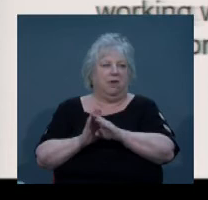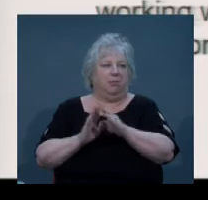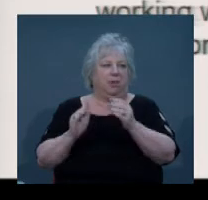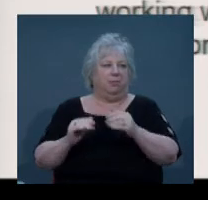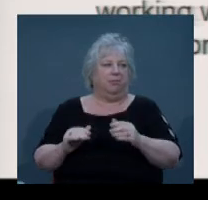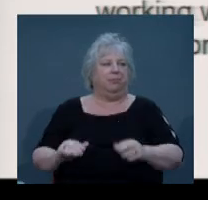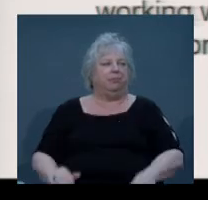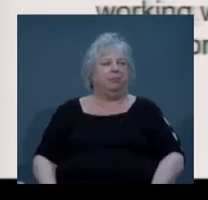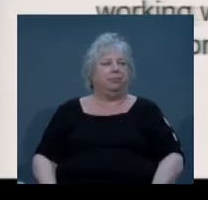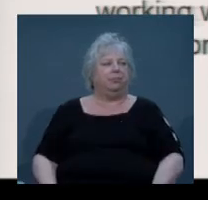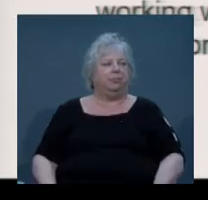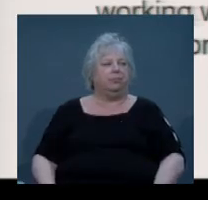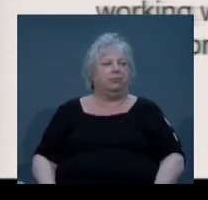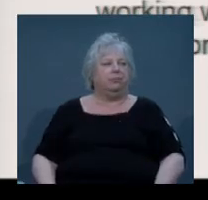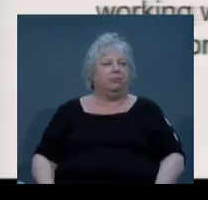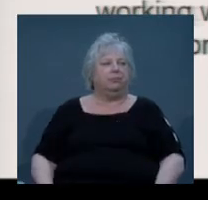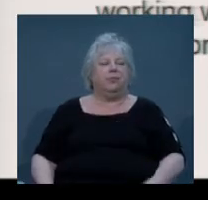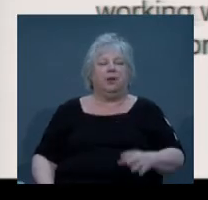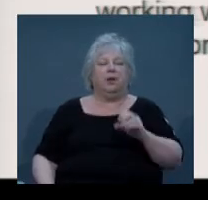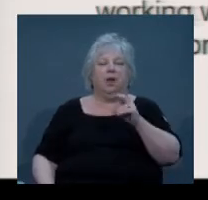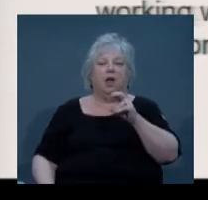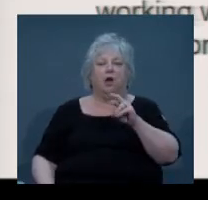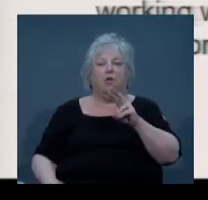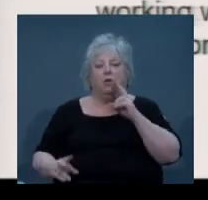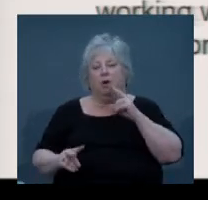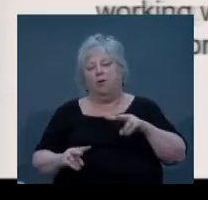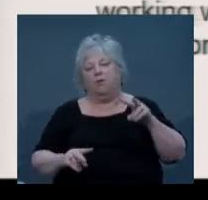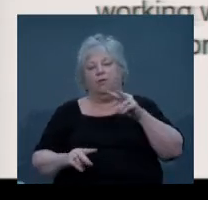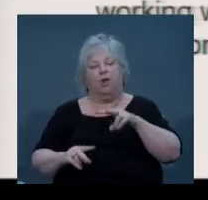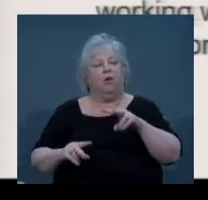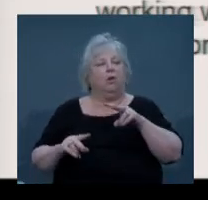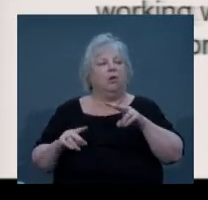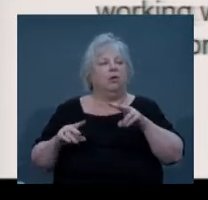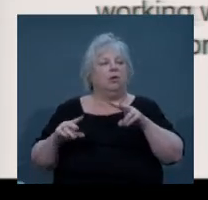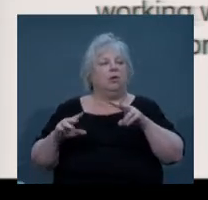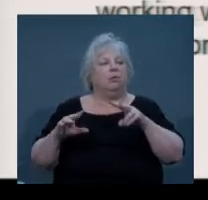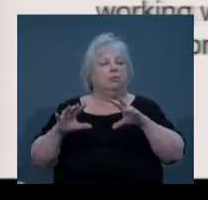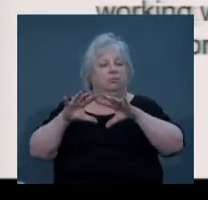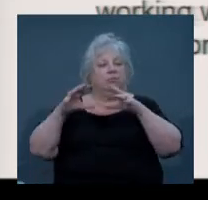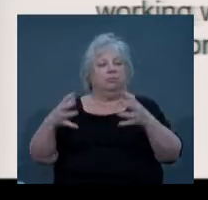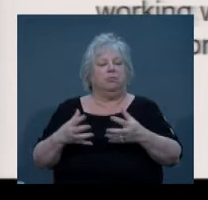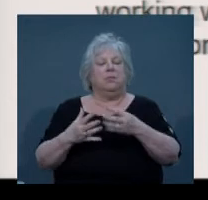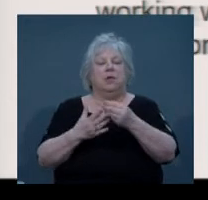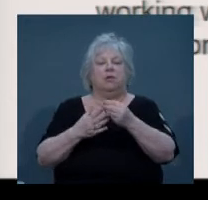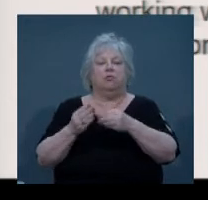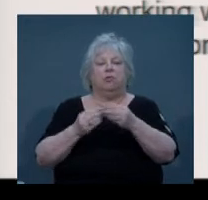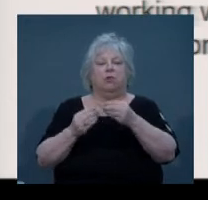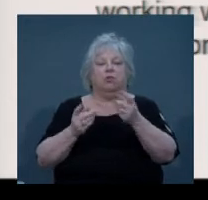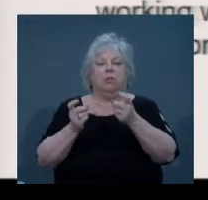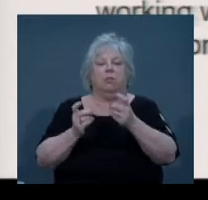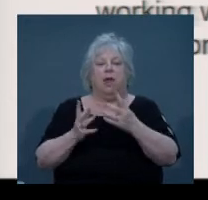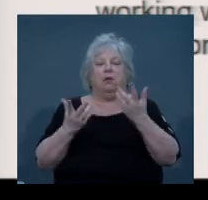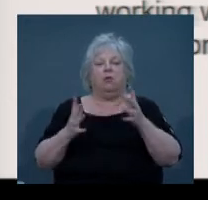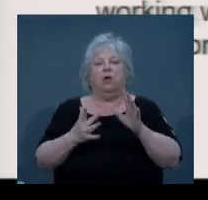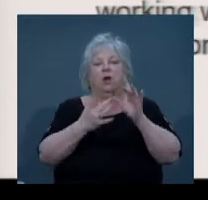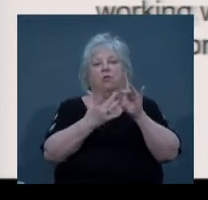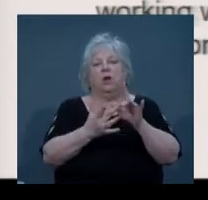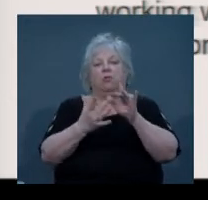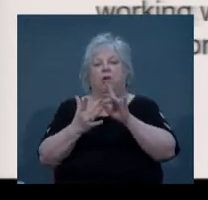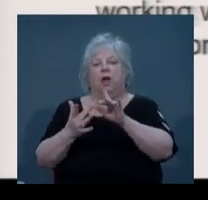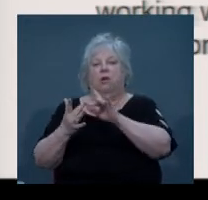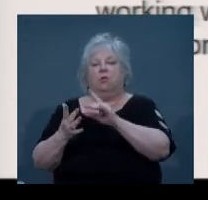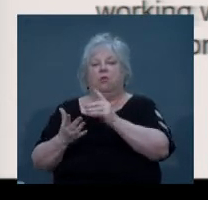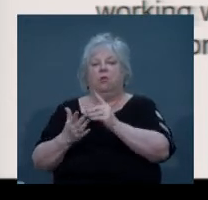Next slide, continuation of the overview of the process. The Treasury Manager has already reached out to departments to